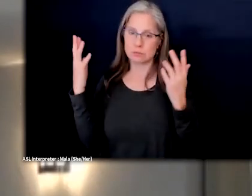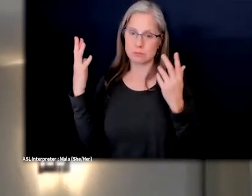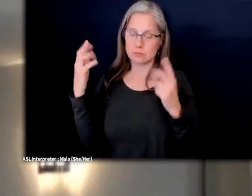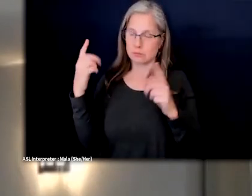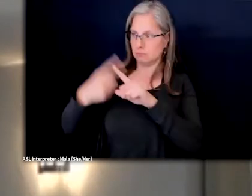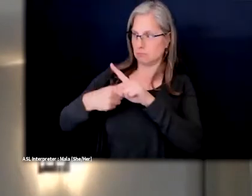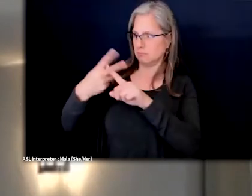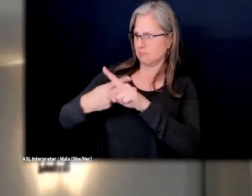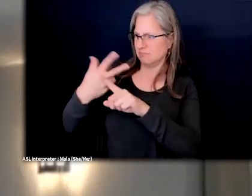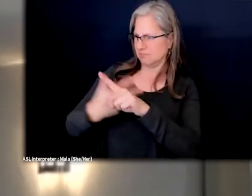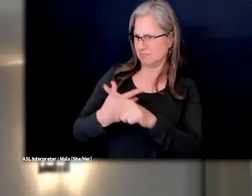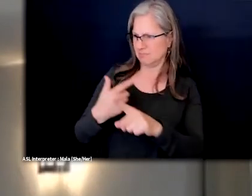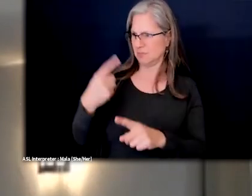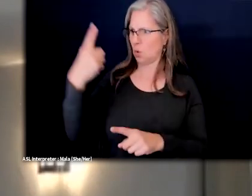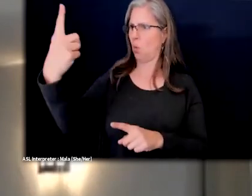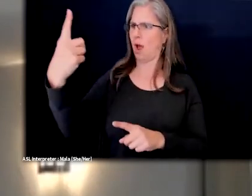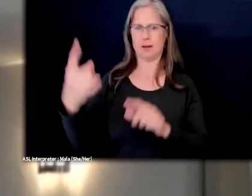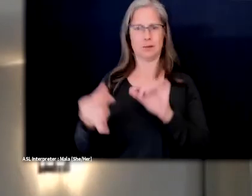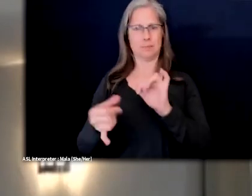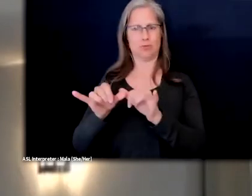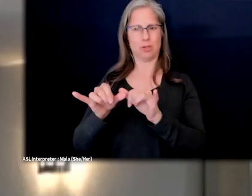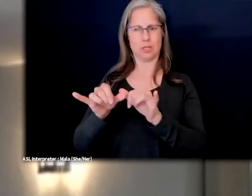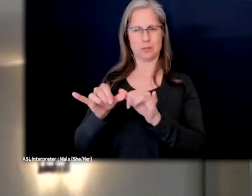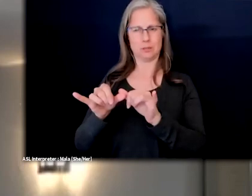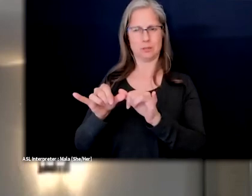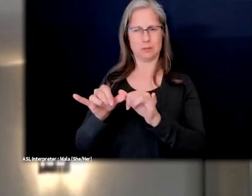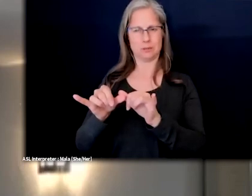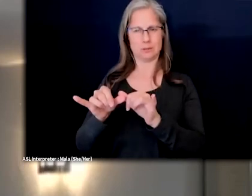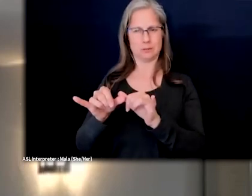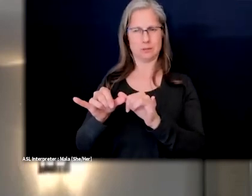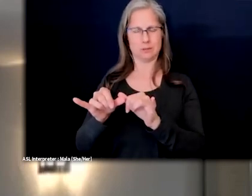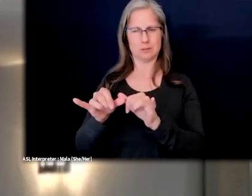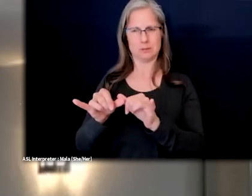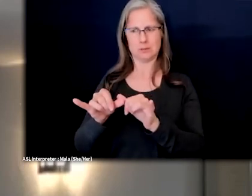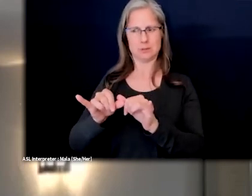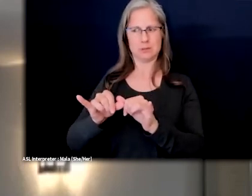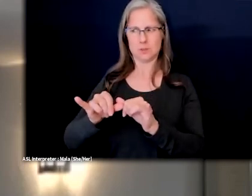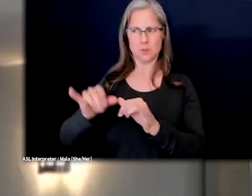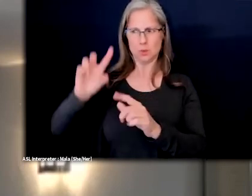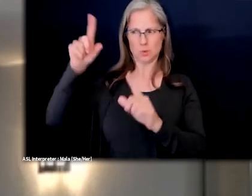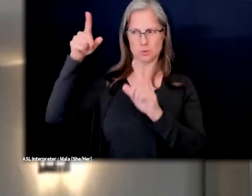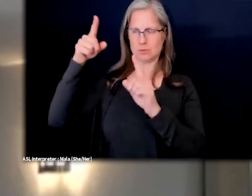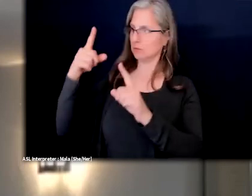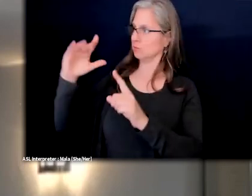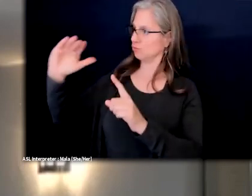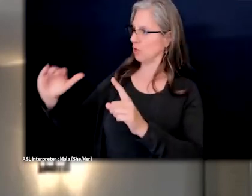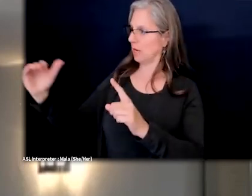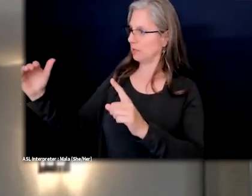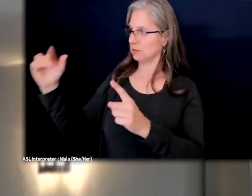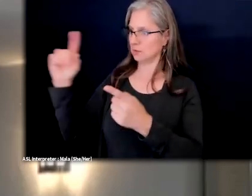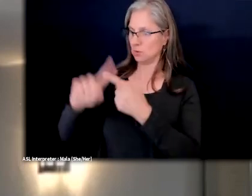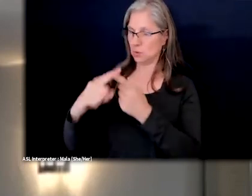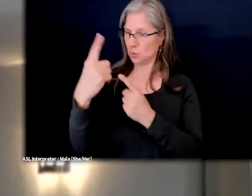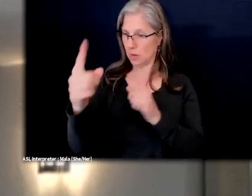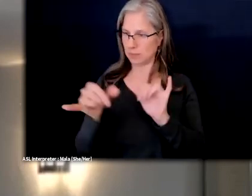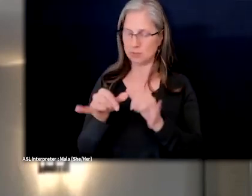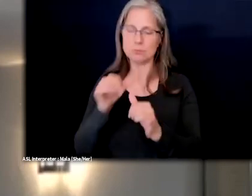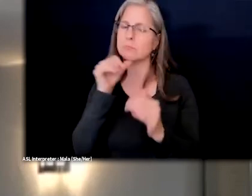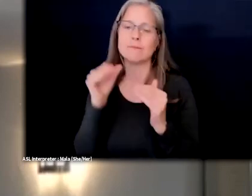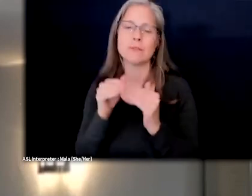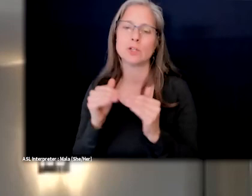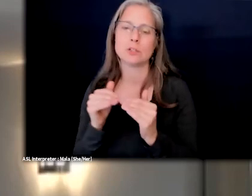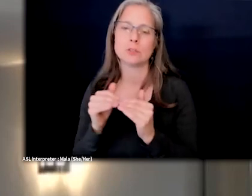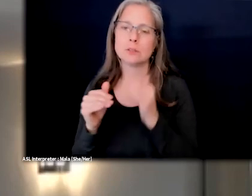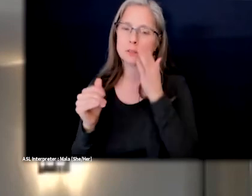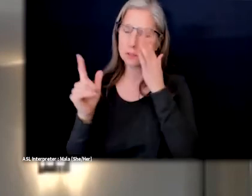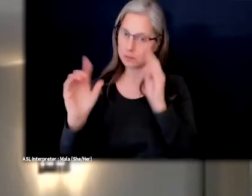here this one metric. And when we reduce a child to one metric, it's an unfair assessment. And so I want to